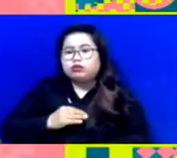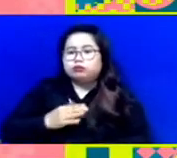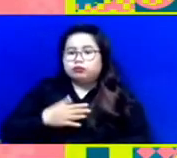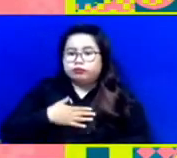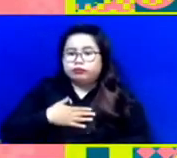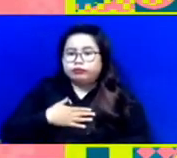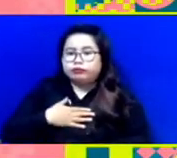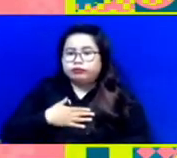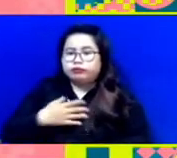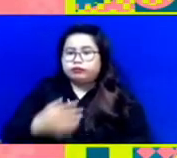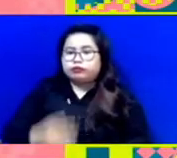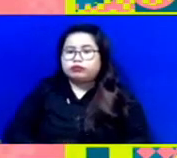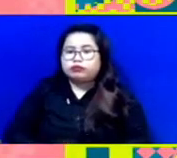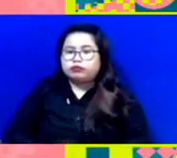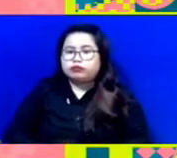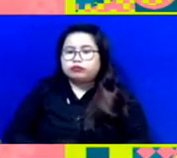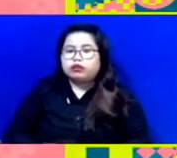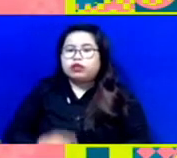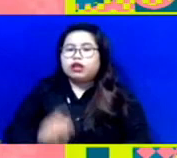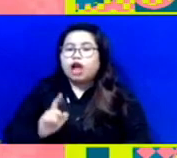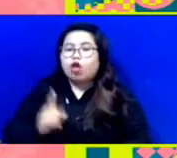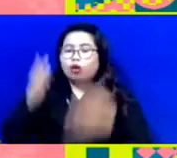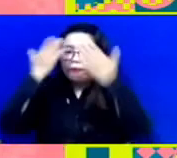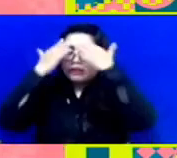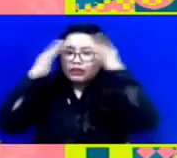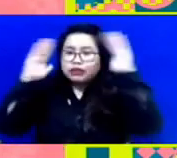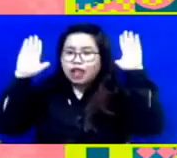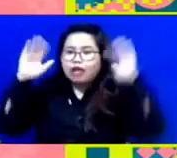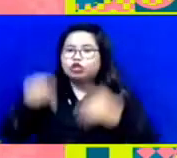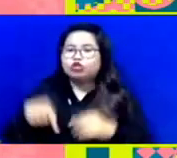the ideology of tolerance and equality.